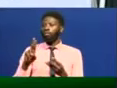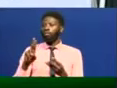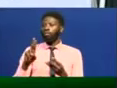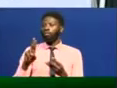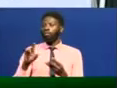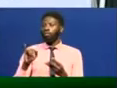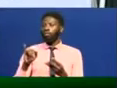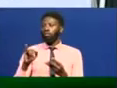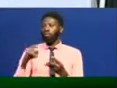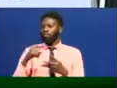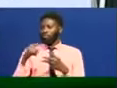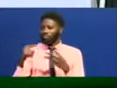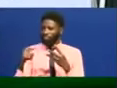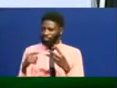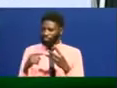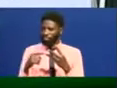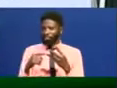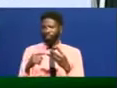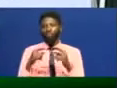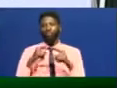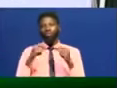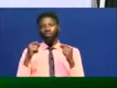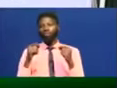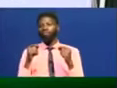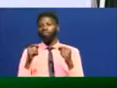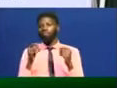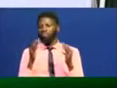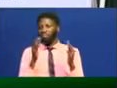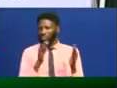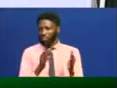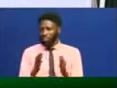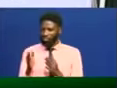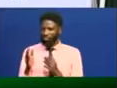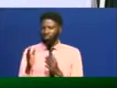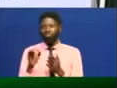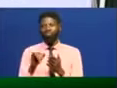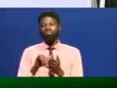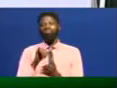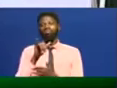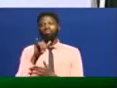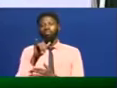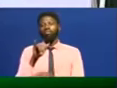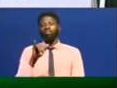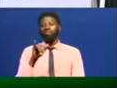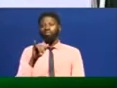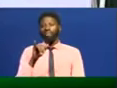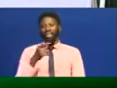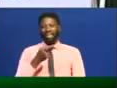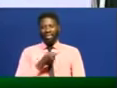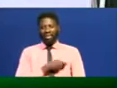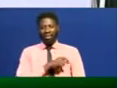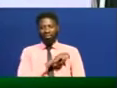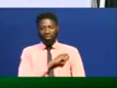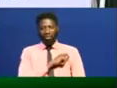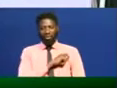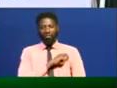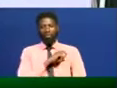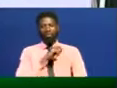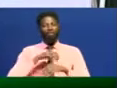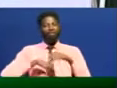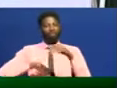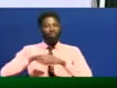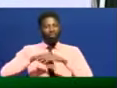them, prepared for them to travel to NASTIC Football Academy in Tarragona in Spain. Every